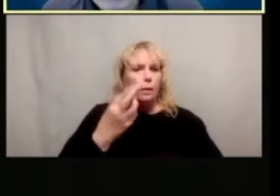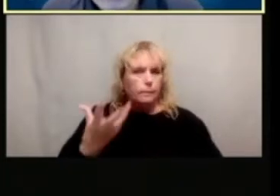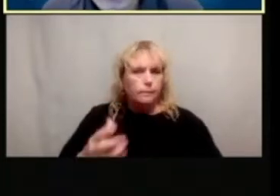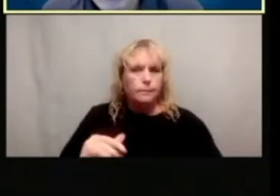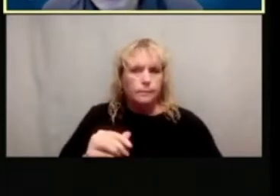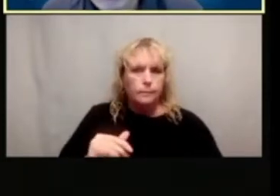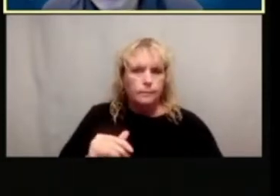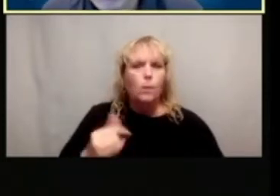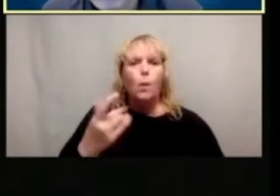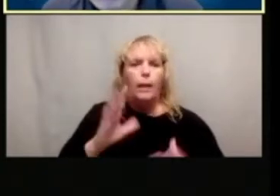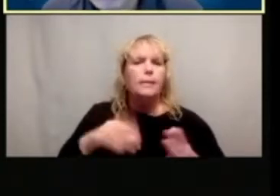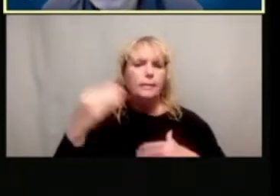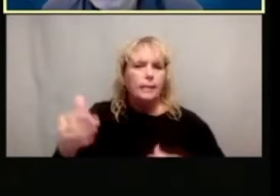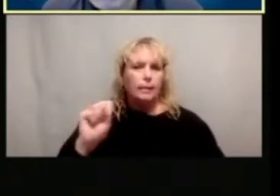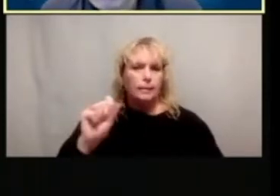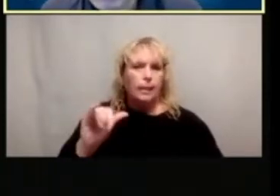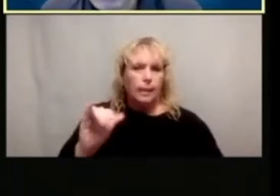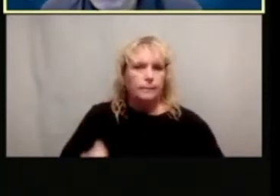Next slide, please.